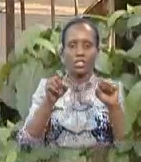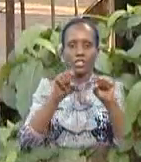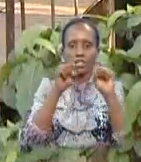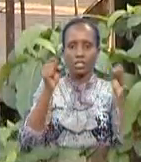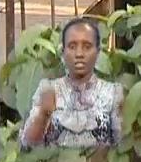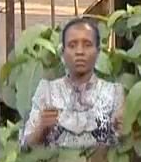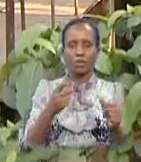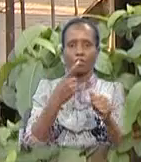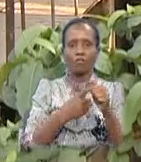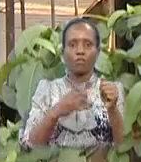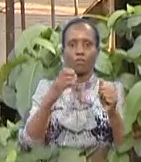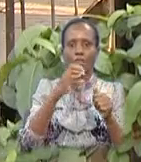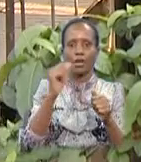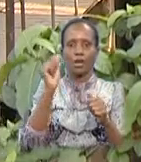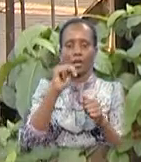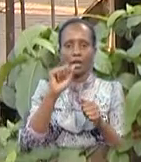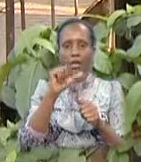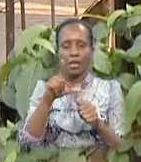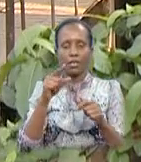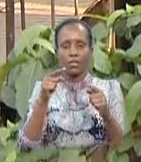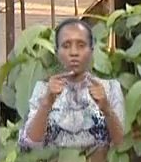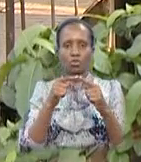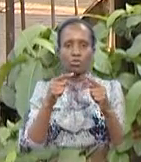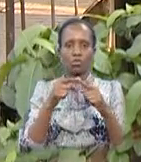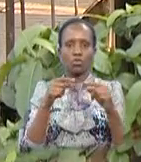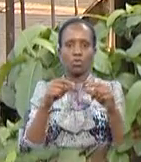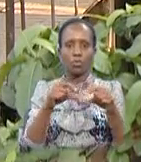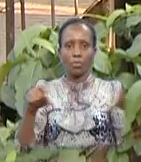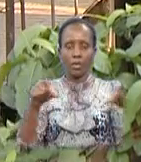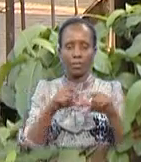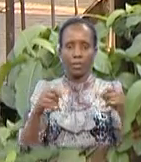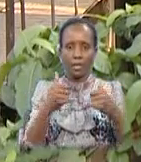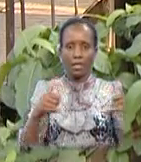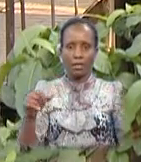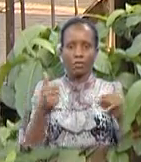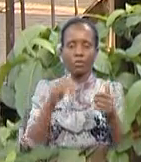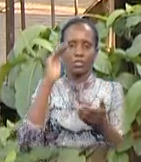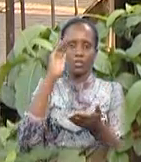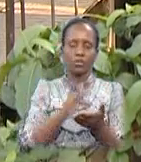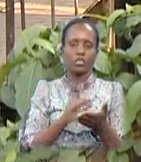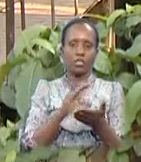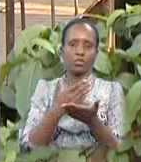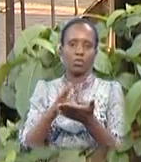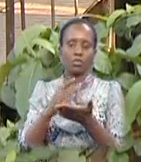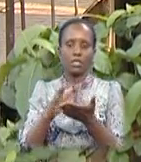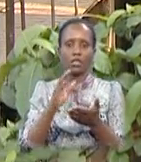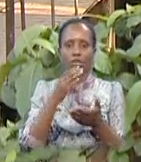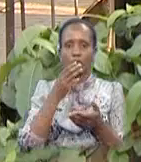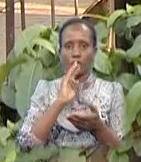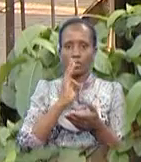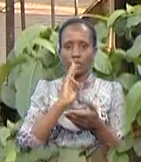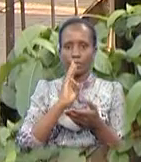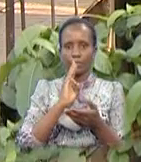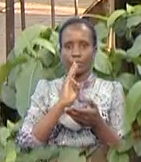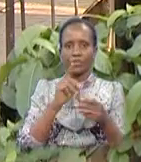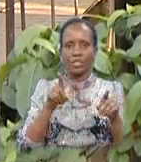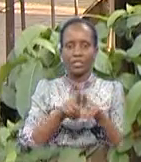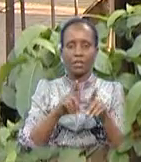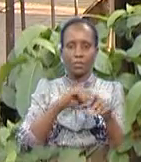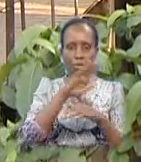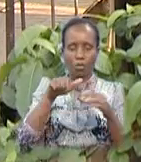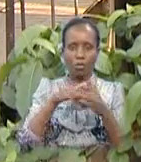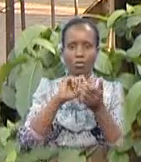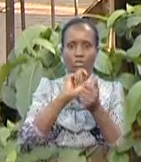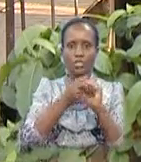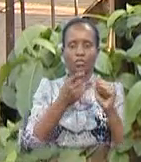canal conveyance to pipeline, which reduced all the seepage losses. All the application system was changed